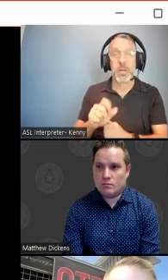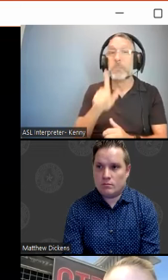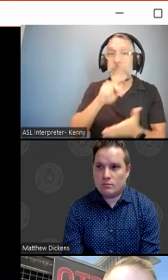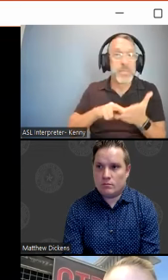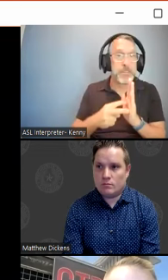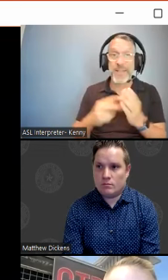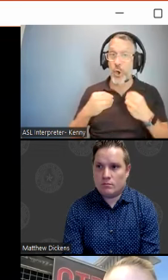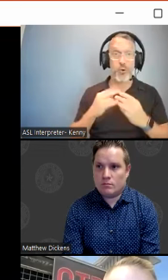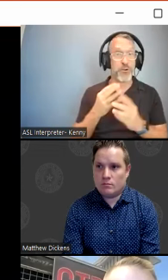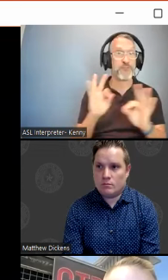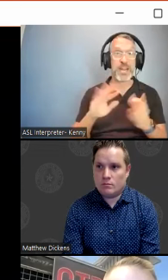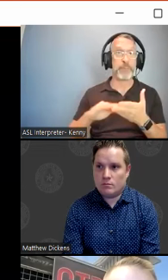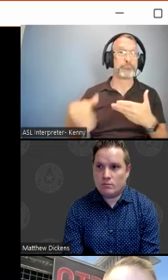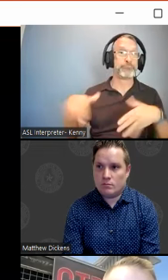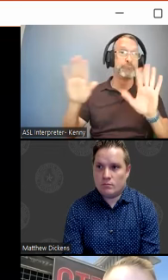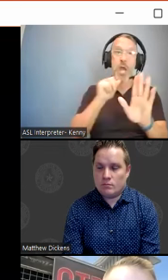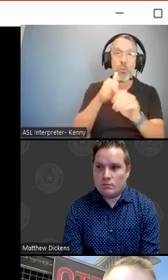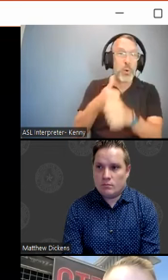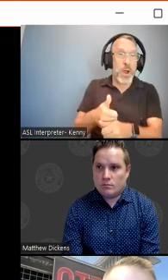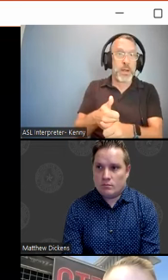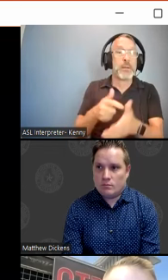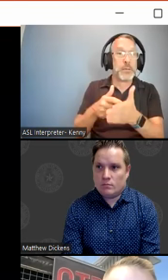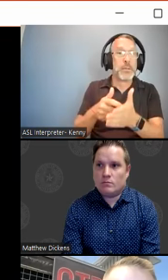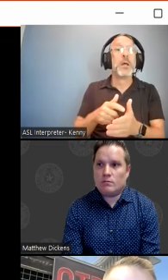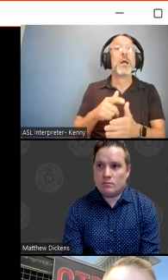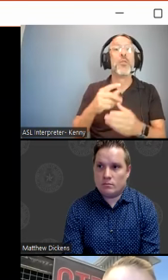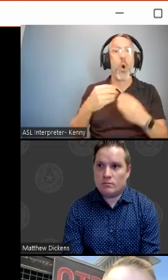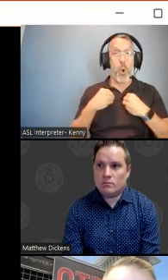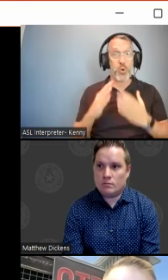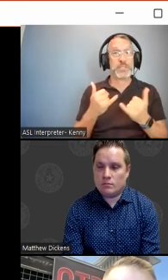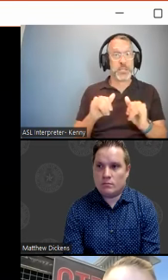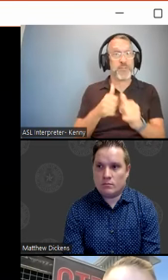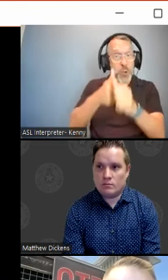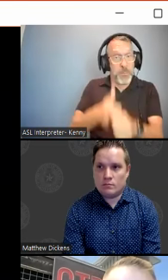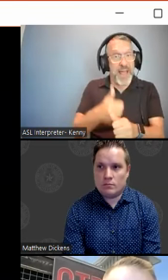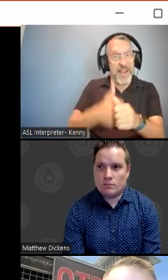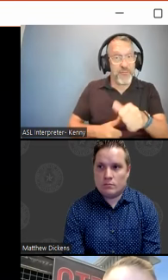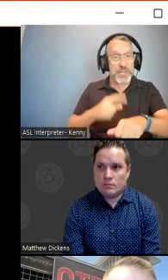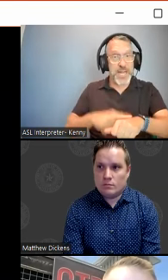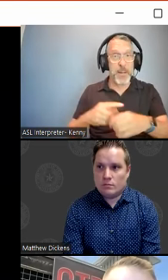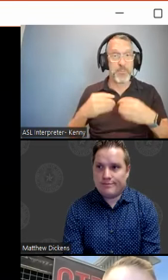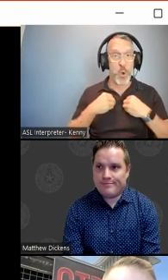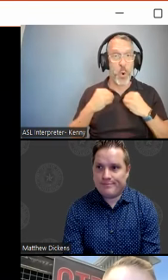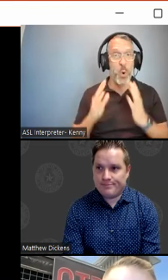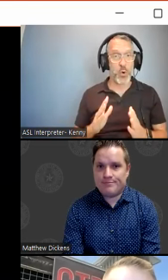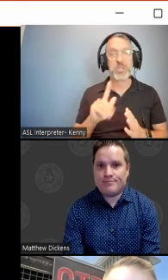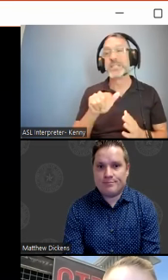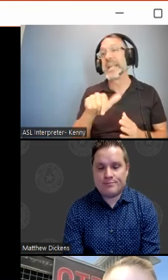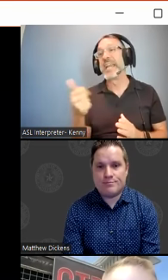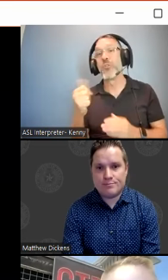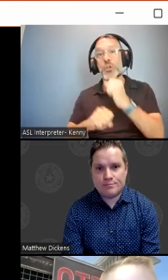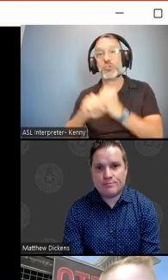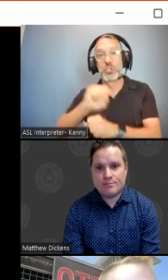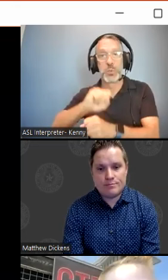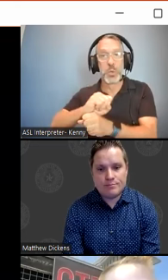that the owner gets a free pass. Those elements, including the parking, still have to comply every time the owner does any other construction